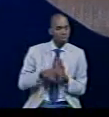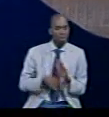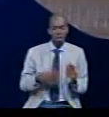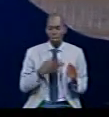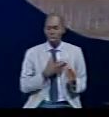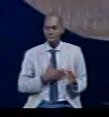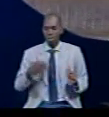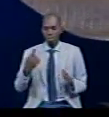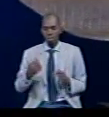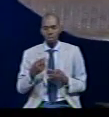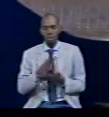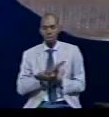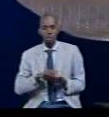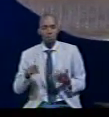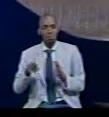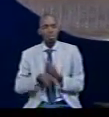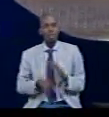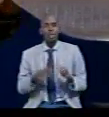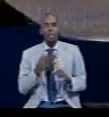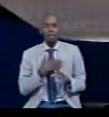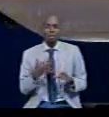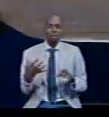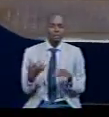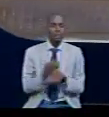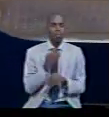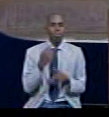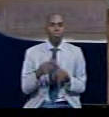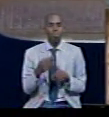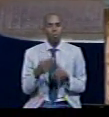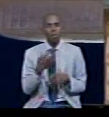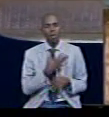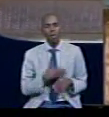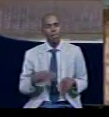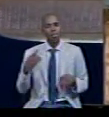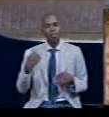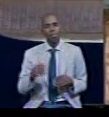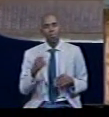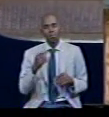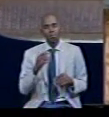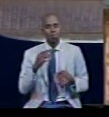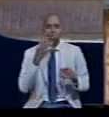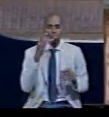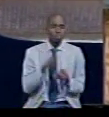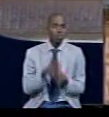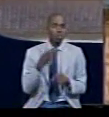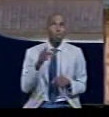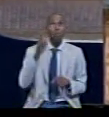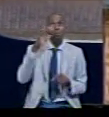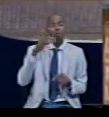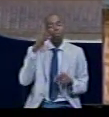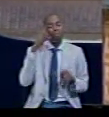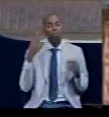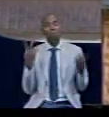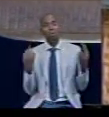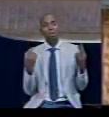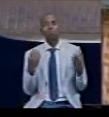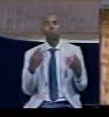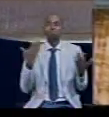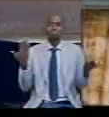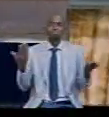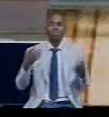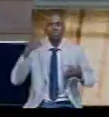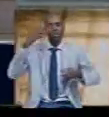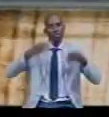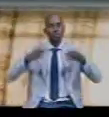promise of God and take the love of God and the mercy of God for granted, judgment will come. Look at Jonah.